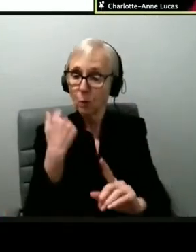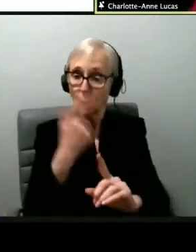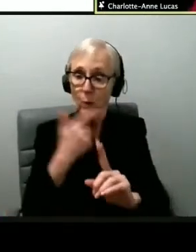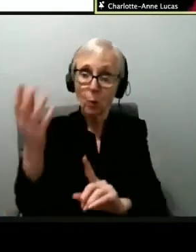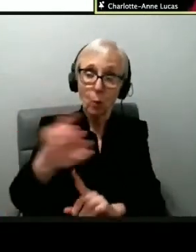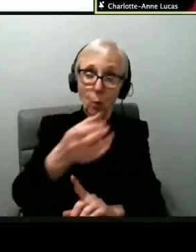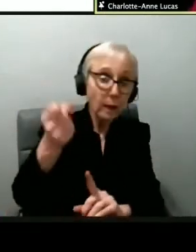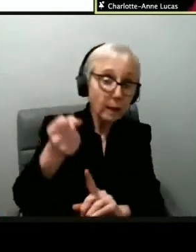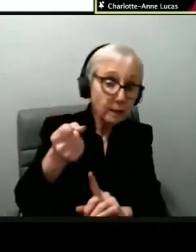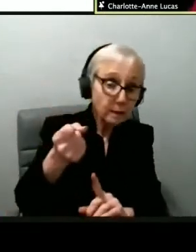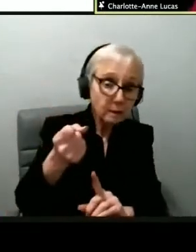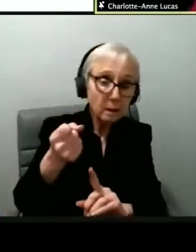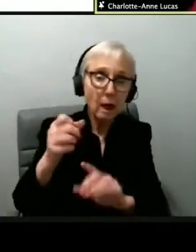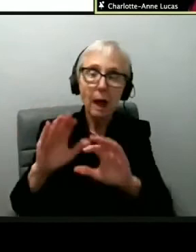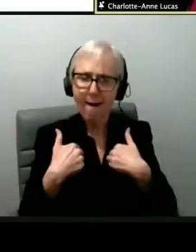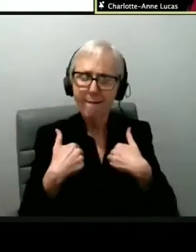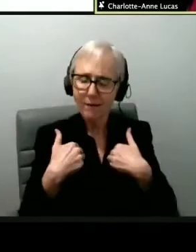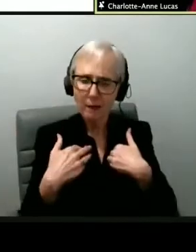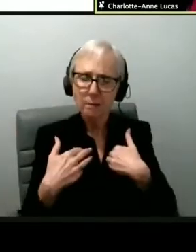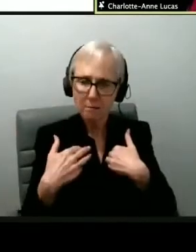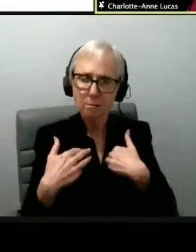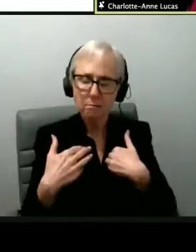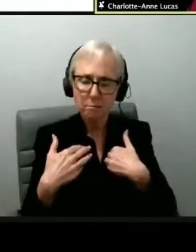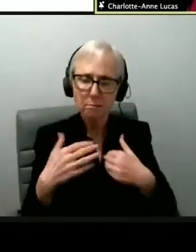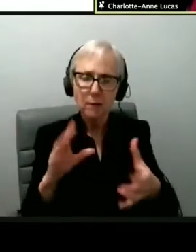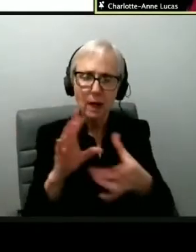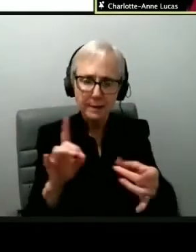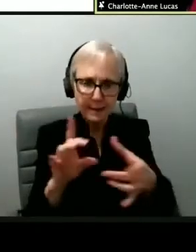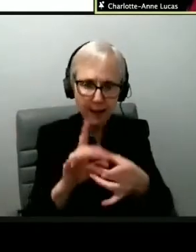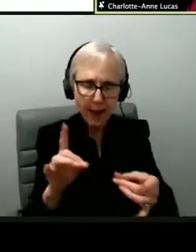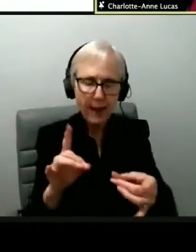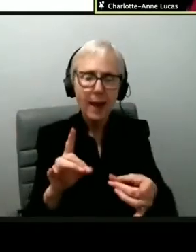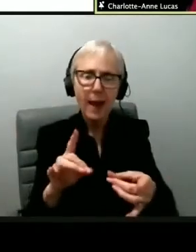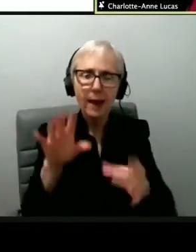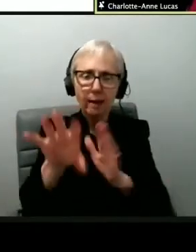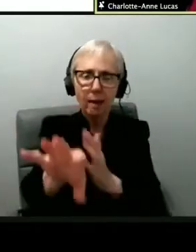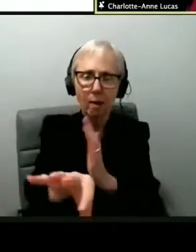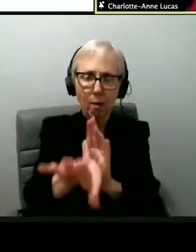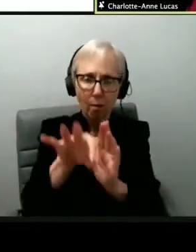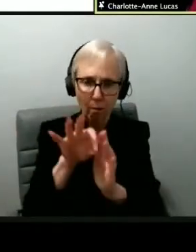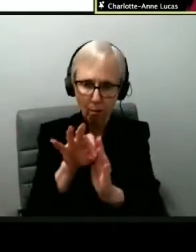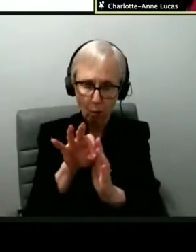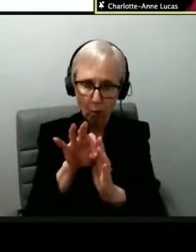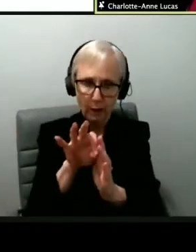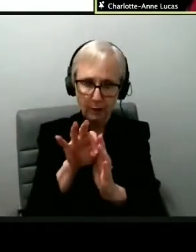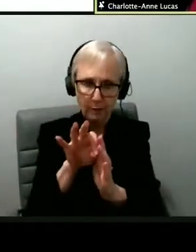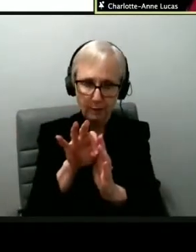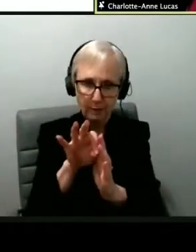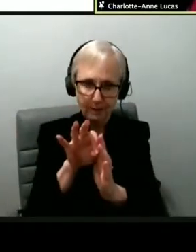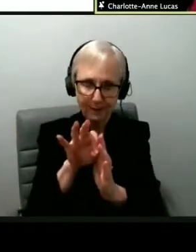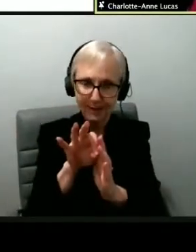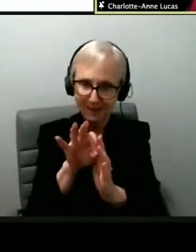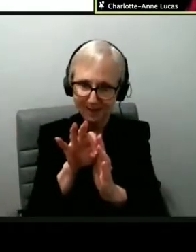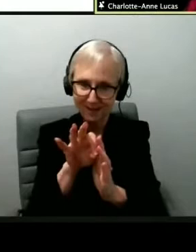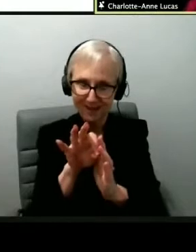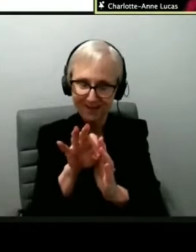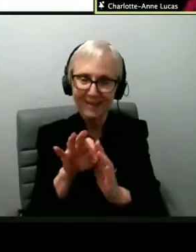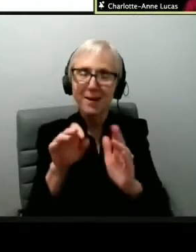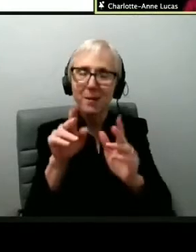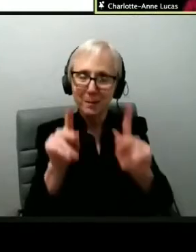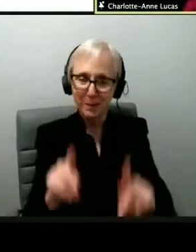election, how well have you done? So commission, remember, we're going to be coming back in 6 months to check up on you on this